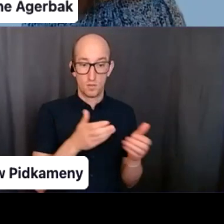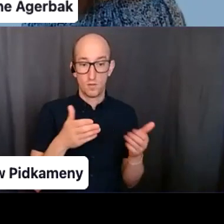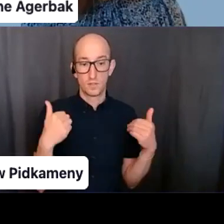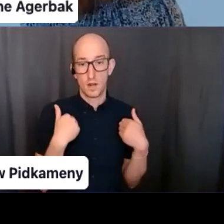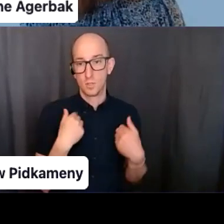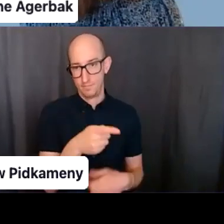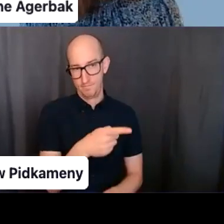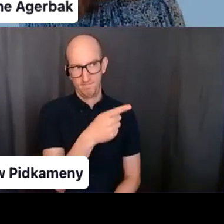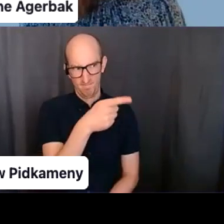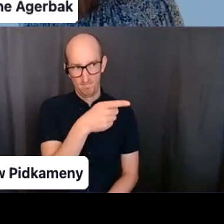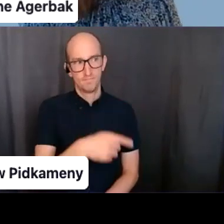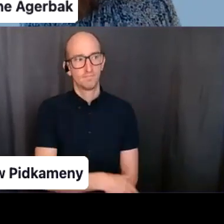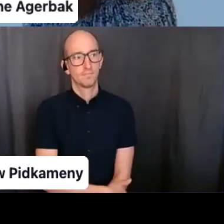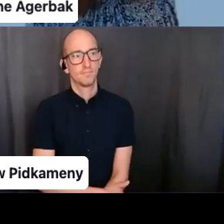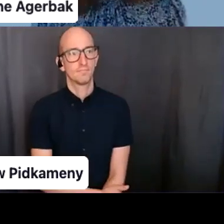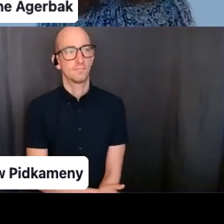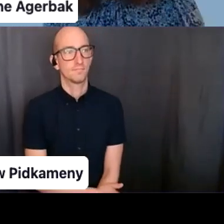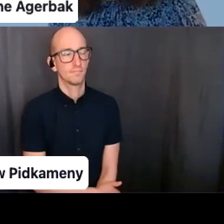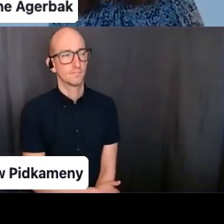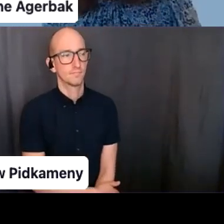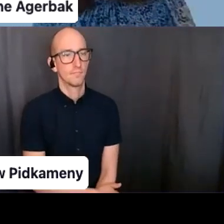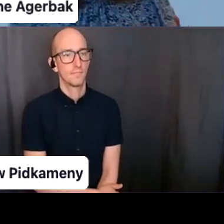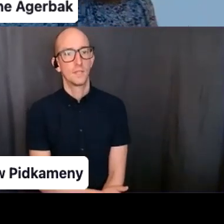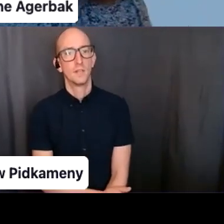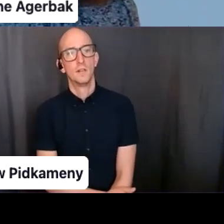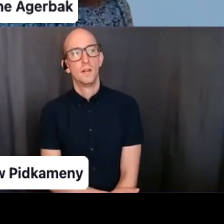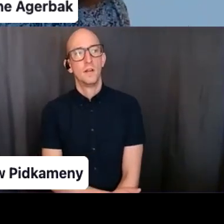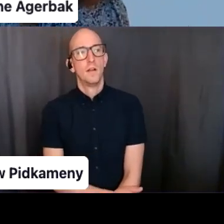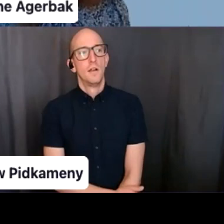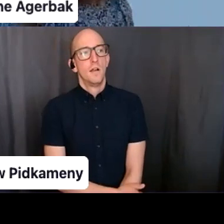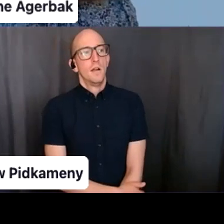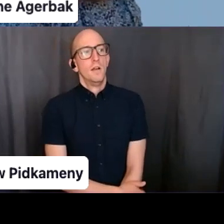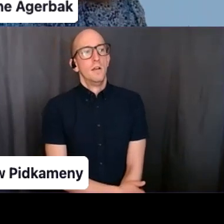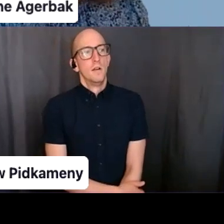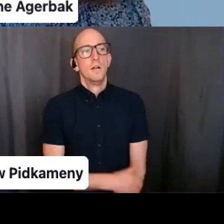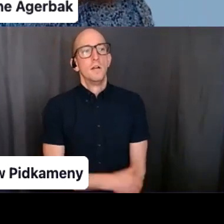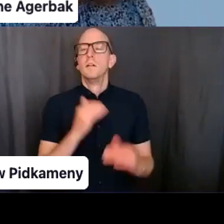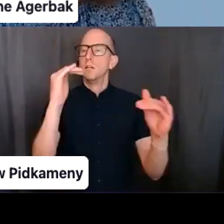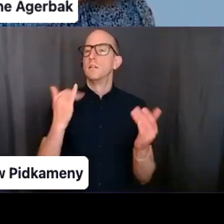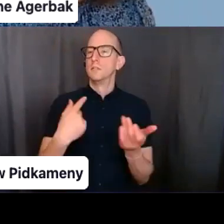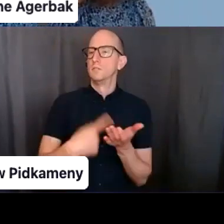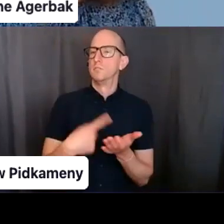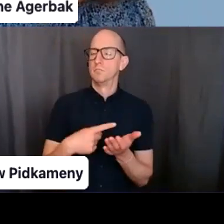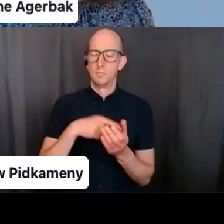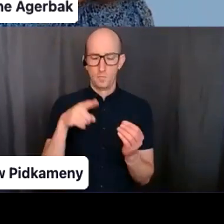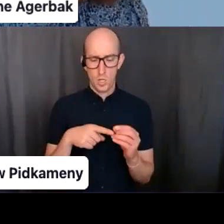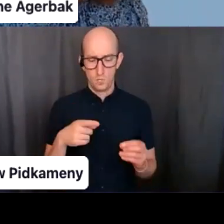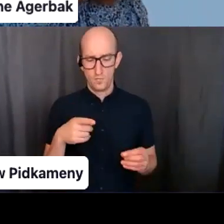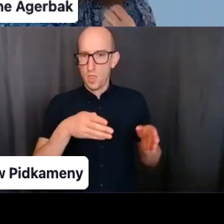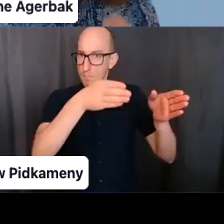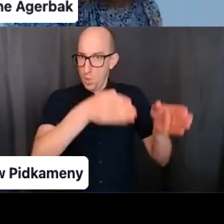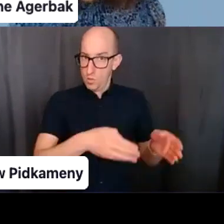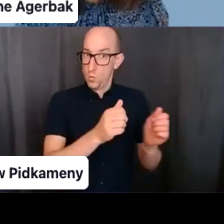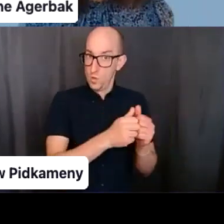service animals. Now let's talk a little bit about the service animals owners'